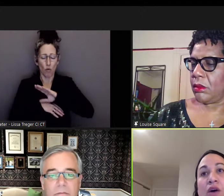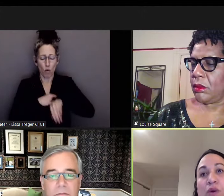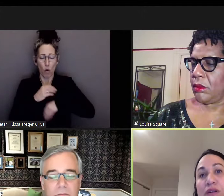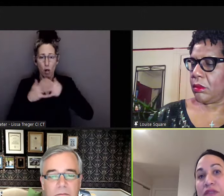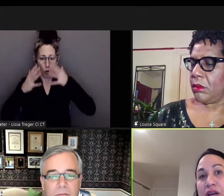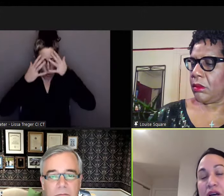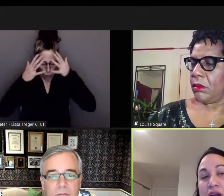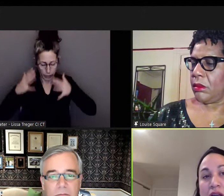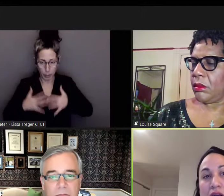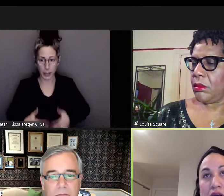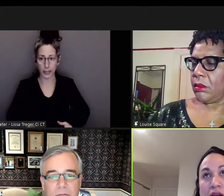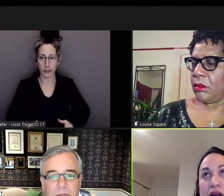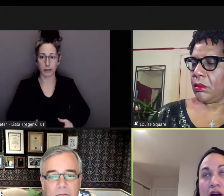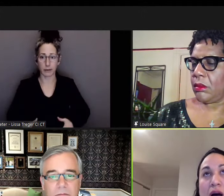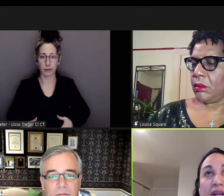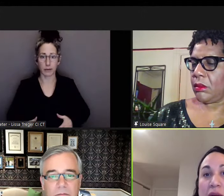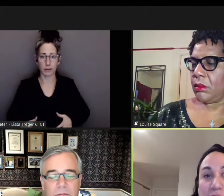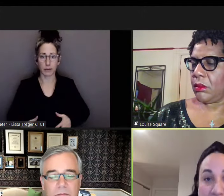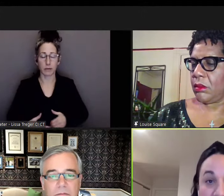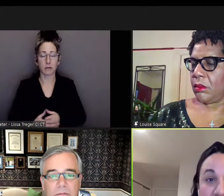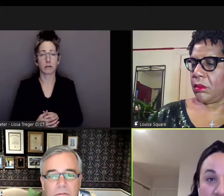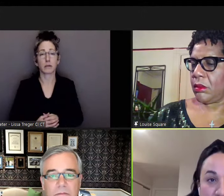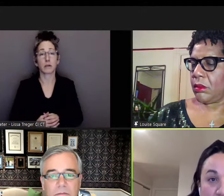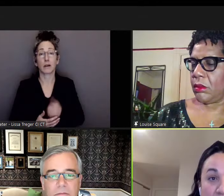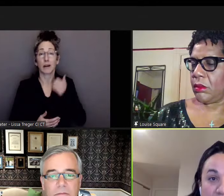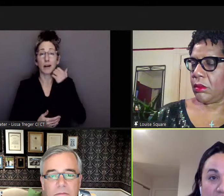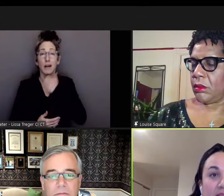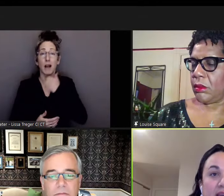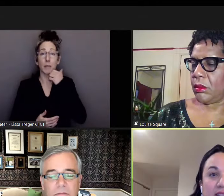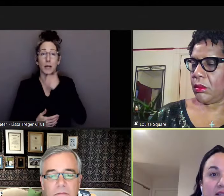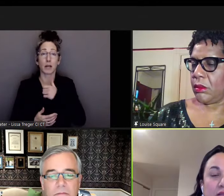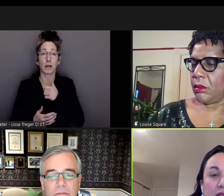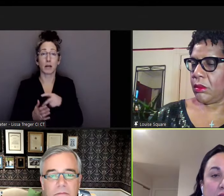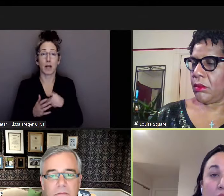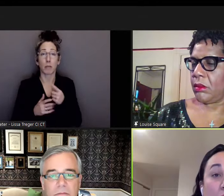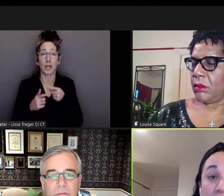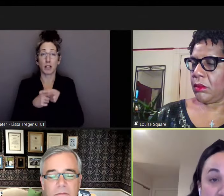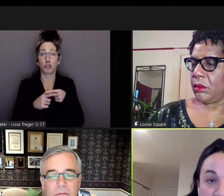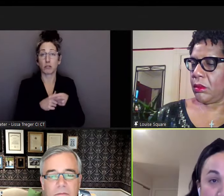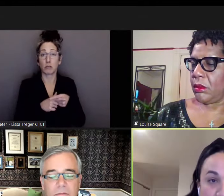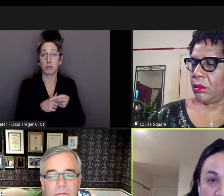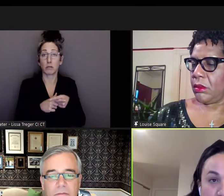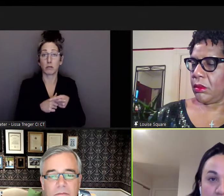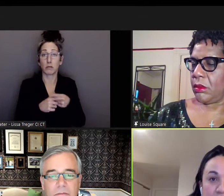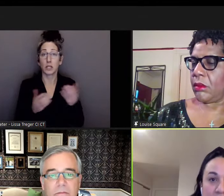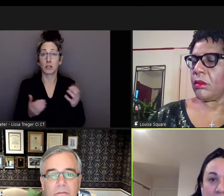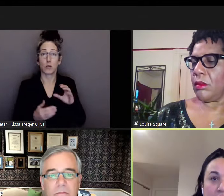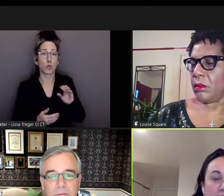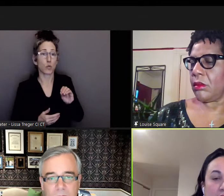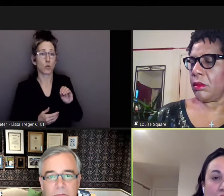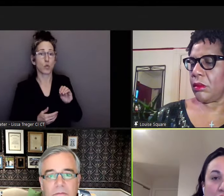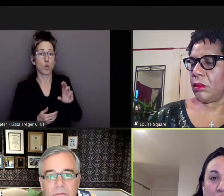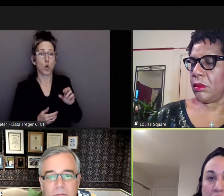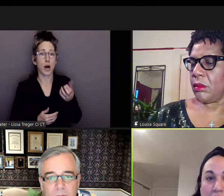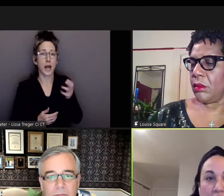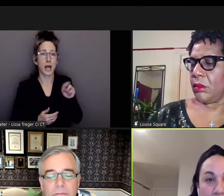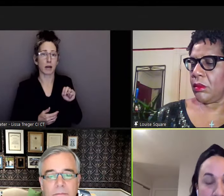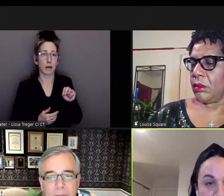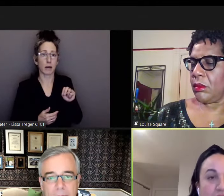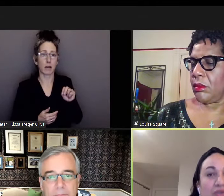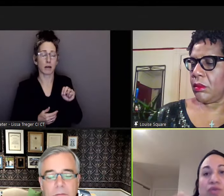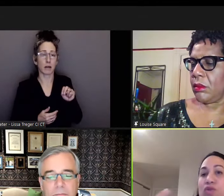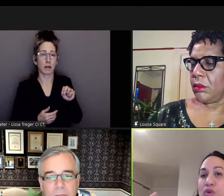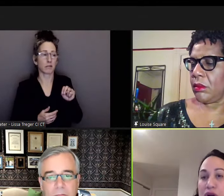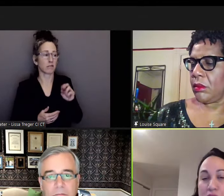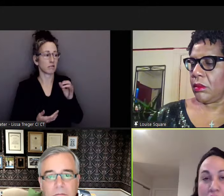that one of the common complications of COVID is organ dysfunction, whether it's,